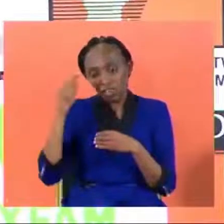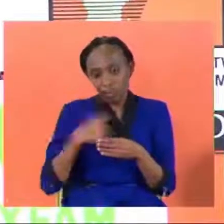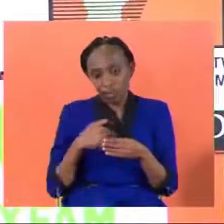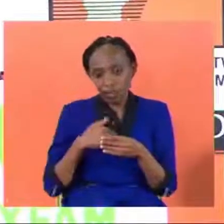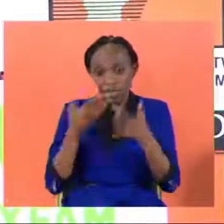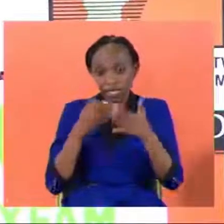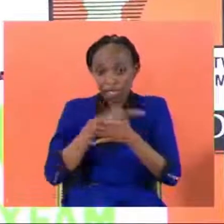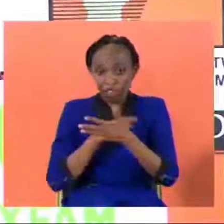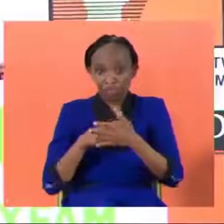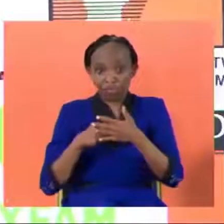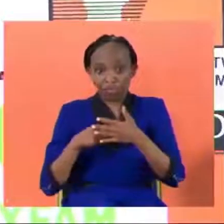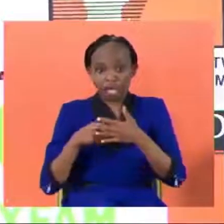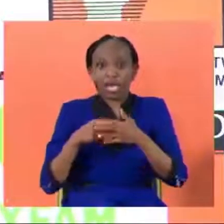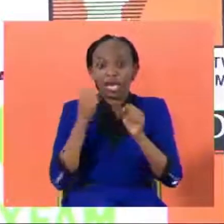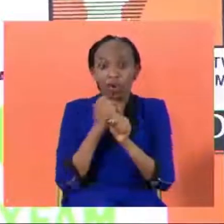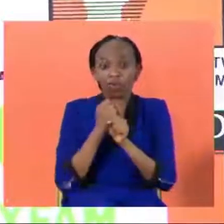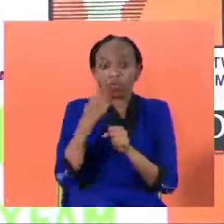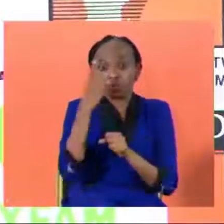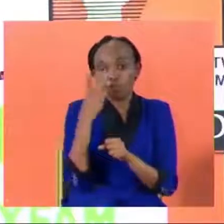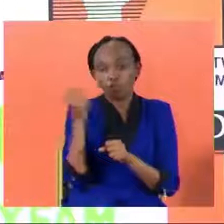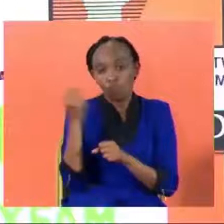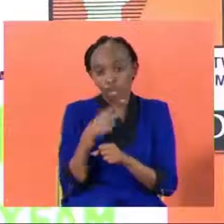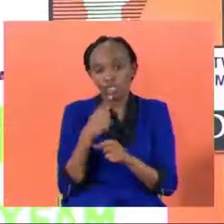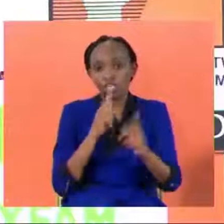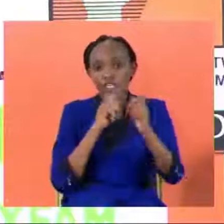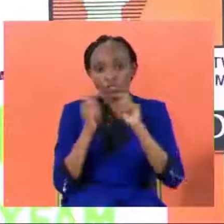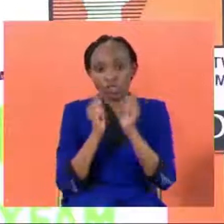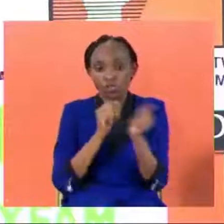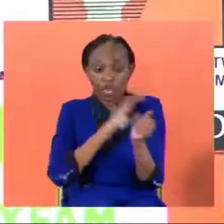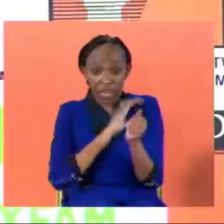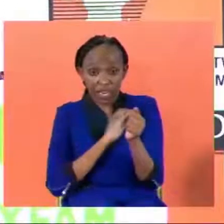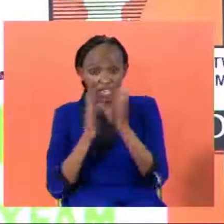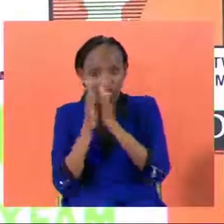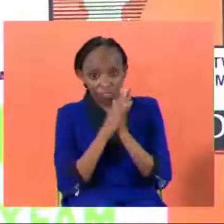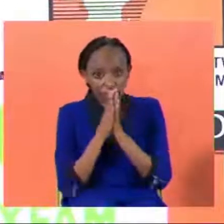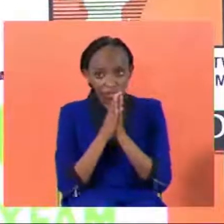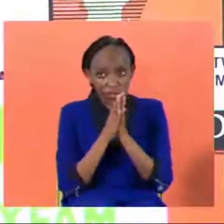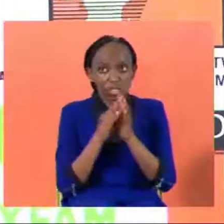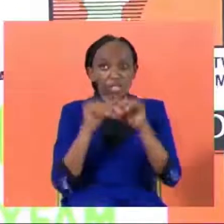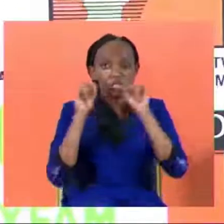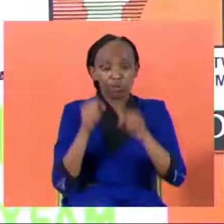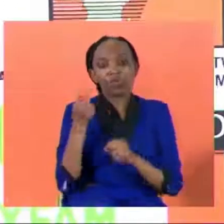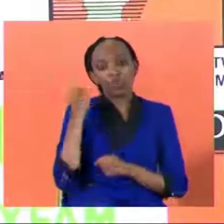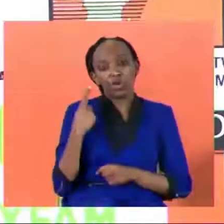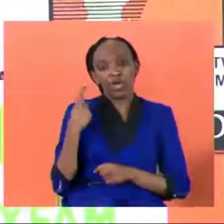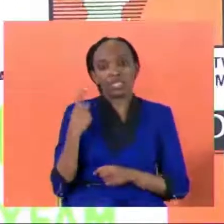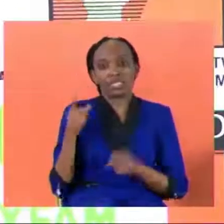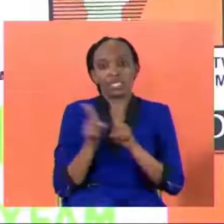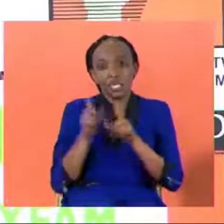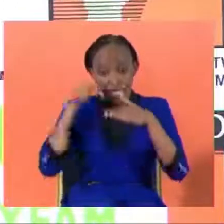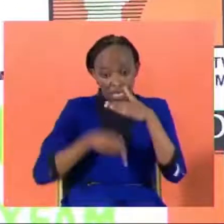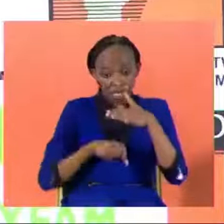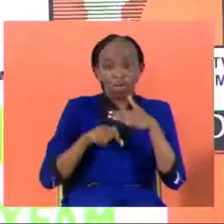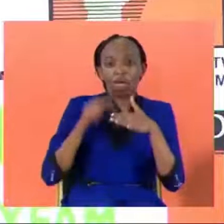story, I worked on it for about 2 months, just speaking to the characters of the story to really be able to understand in depth what the